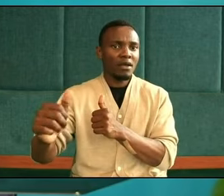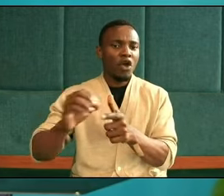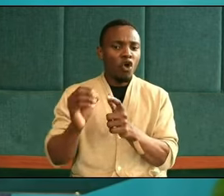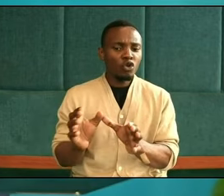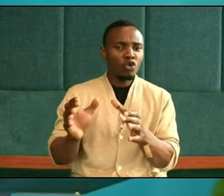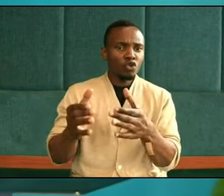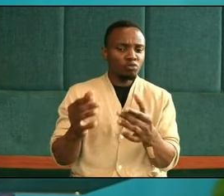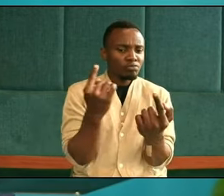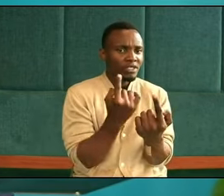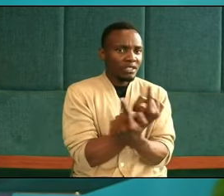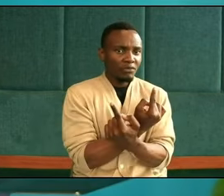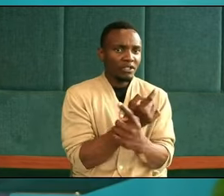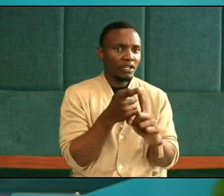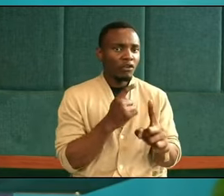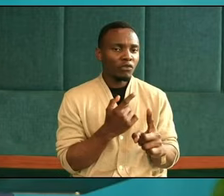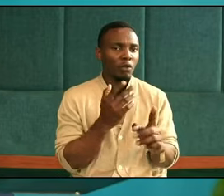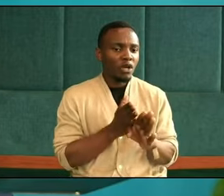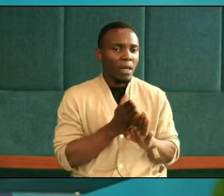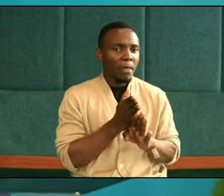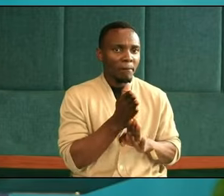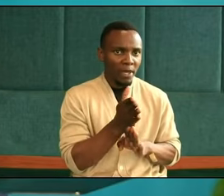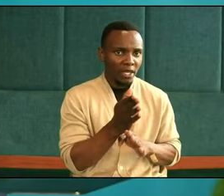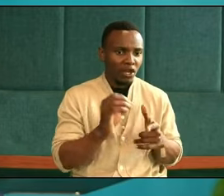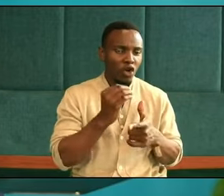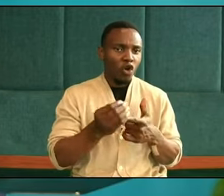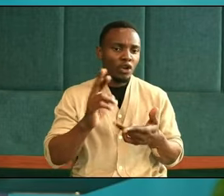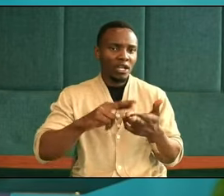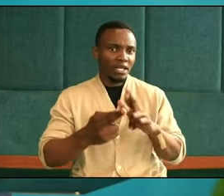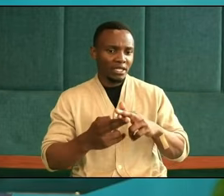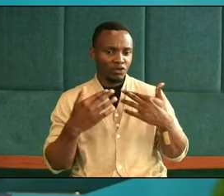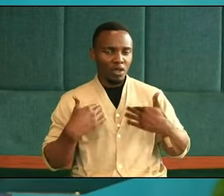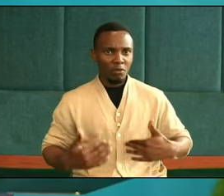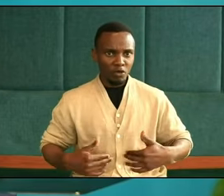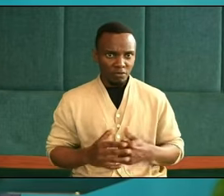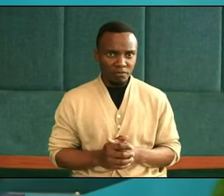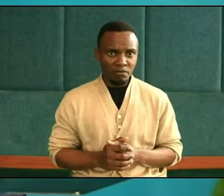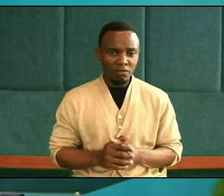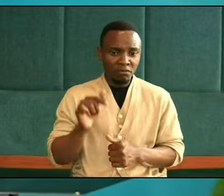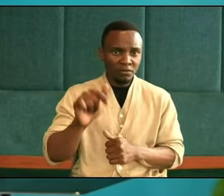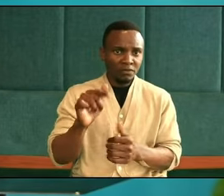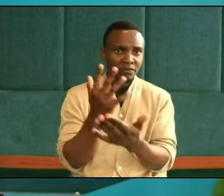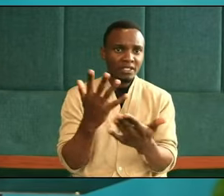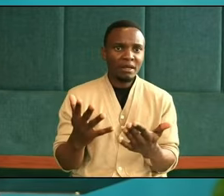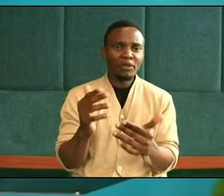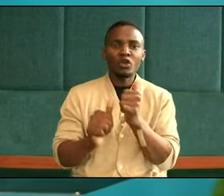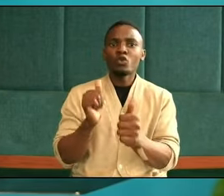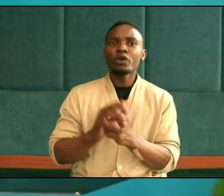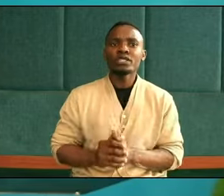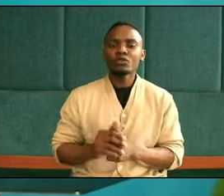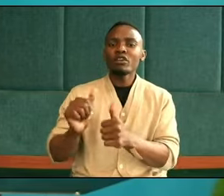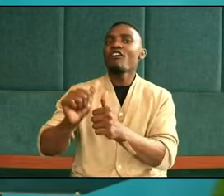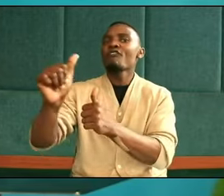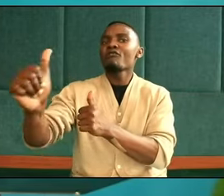classified differently from the main or related body. It is something that is situated away